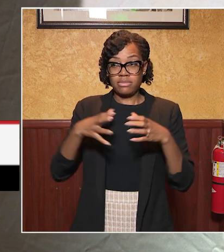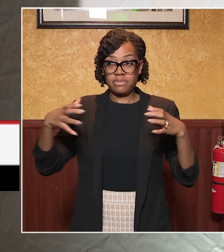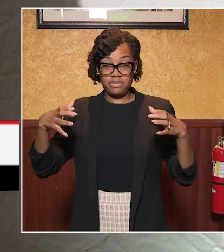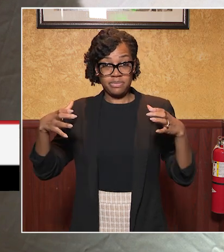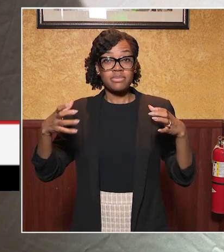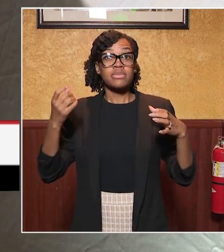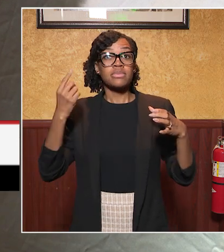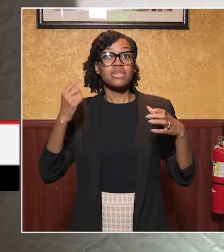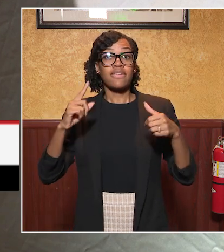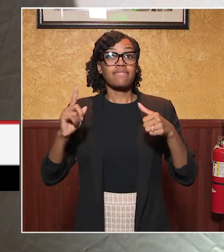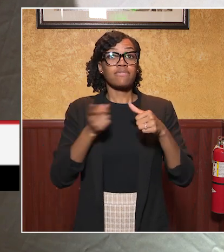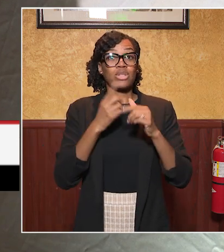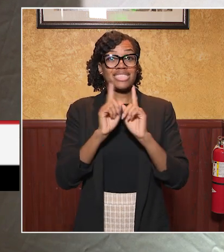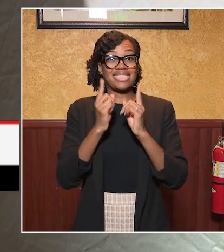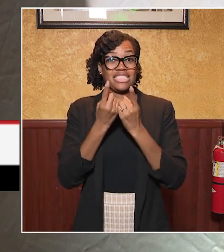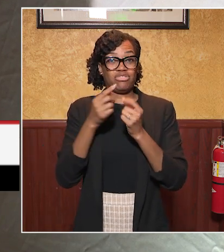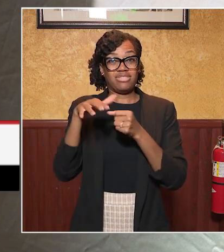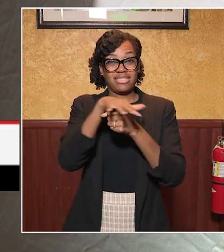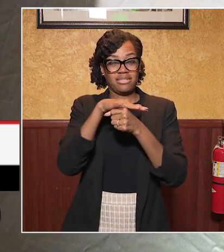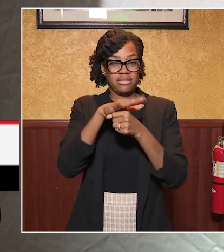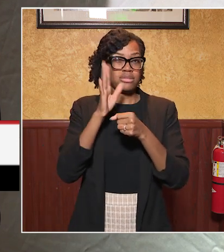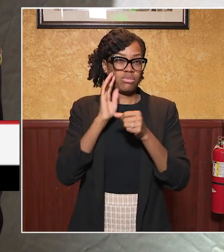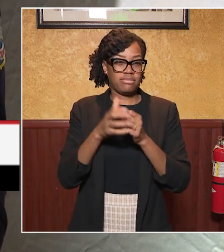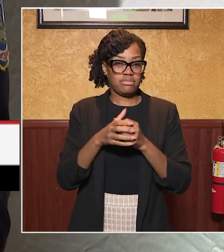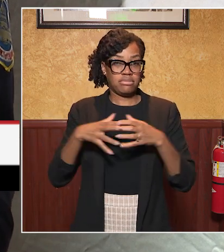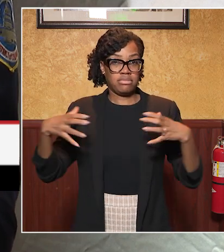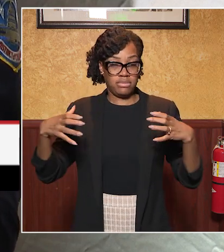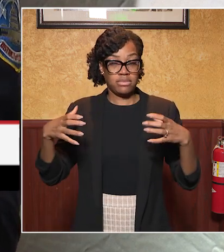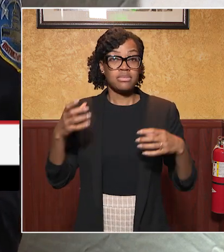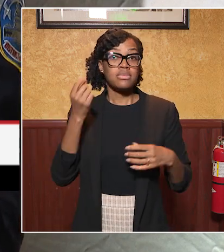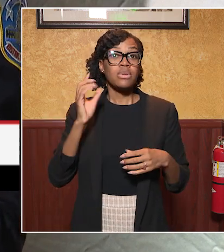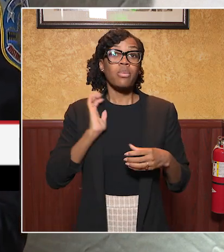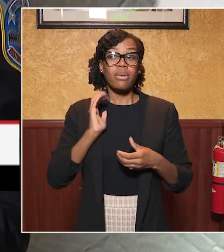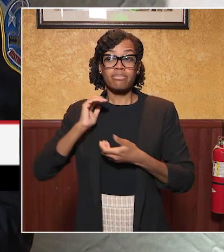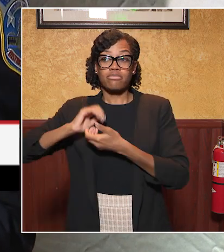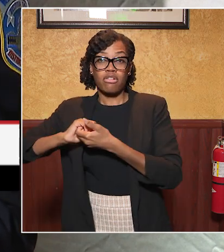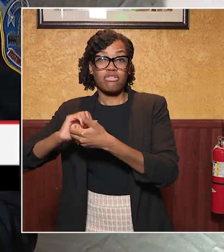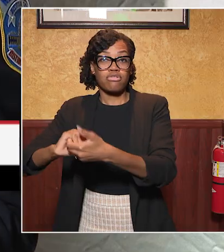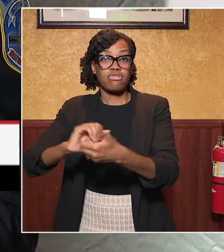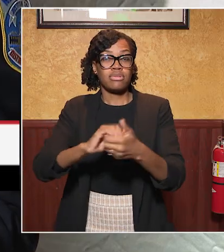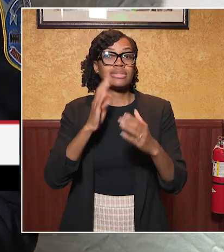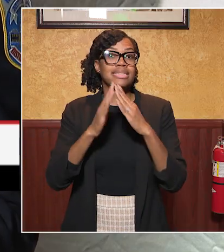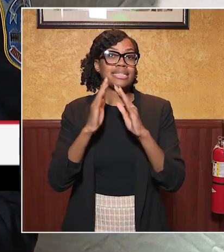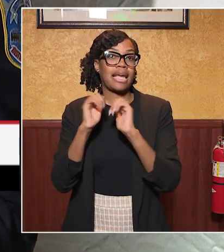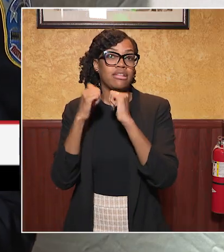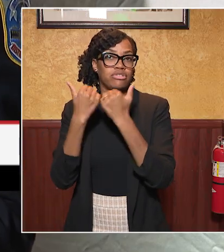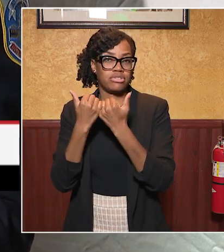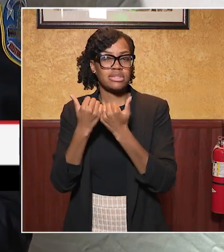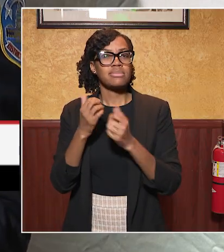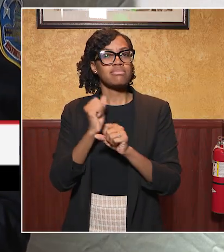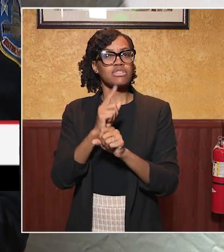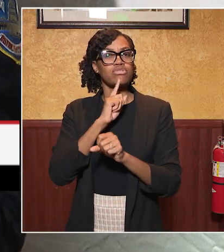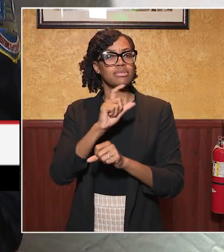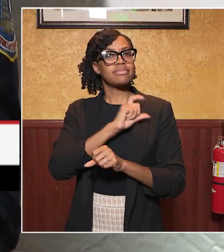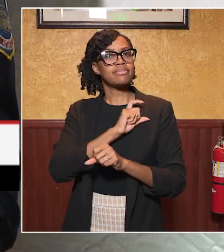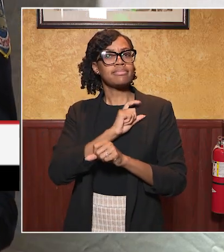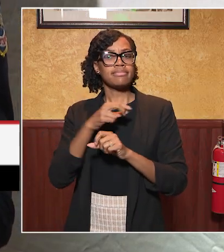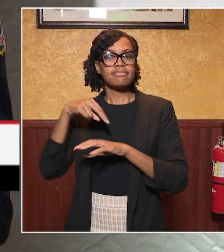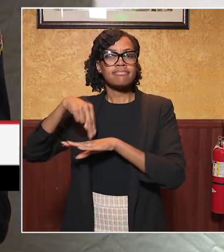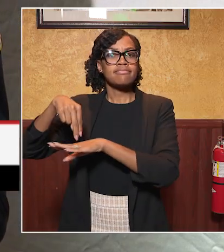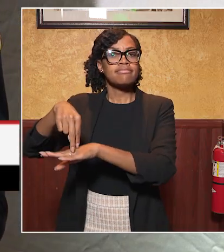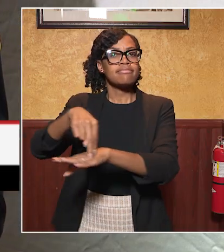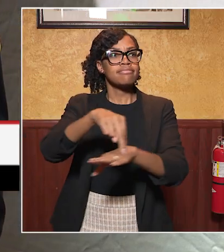Downtown DC, its public space operations team, and other city agencies to maintain a positive and secure environment.